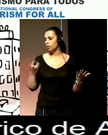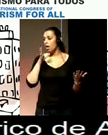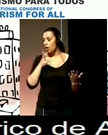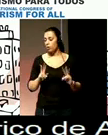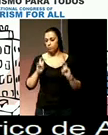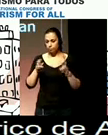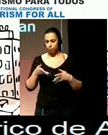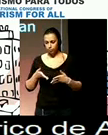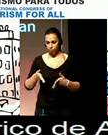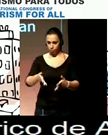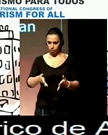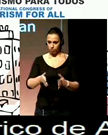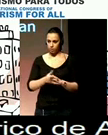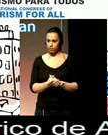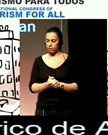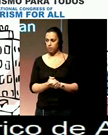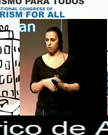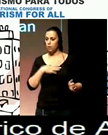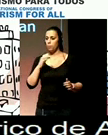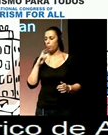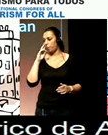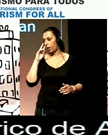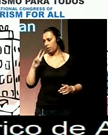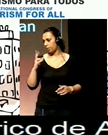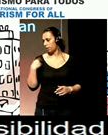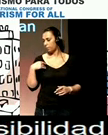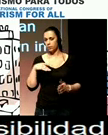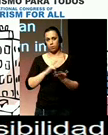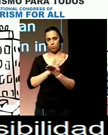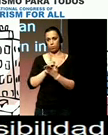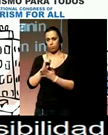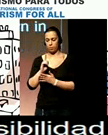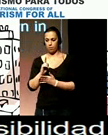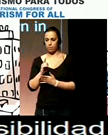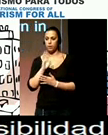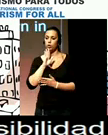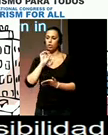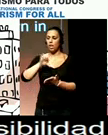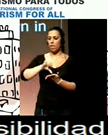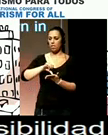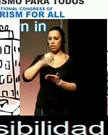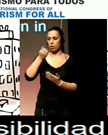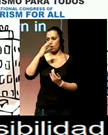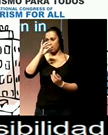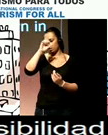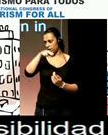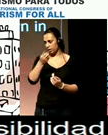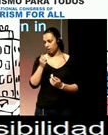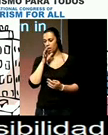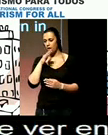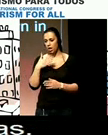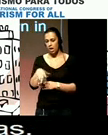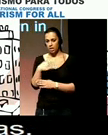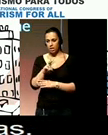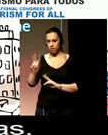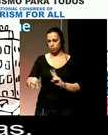purple line shown in this map of the central Athens. The renovation of the streets did not only aim at